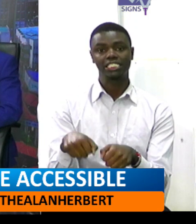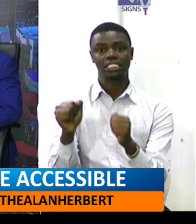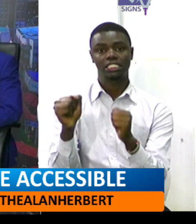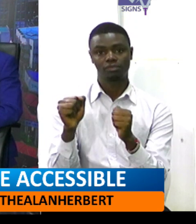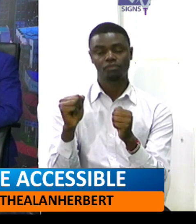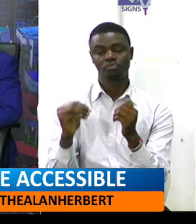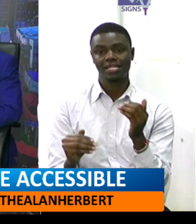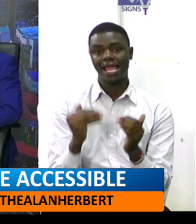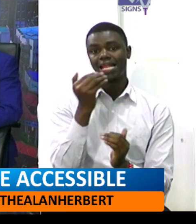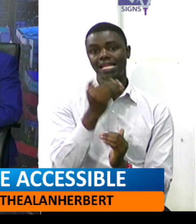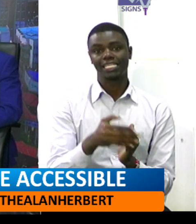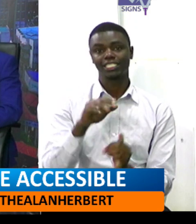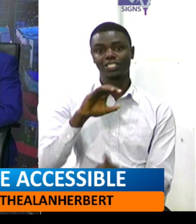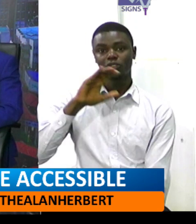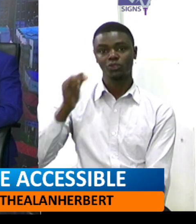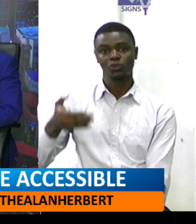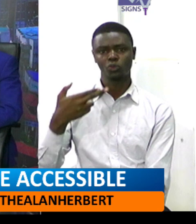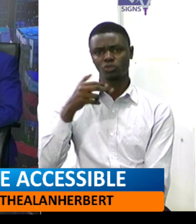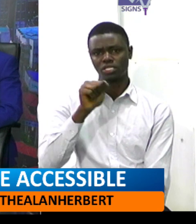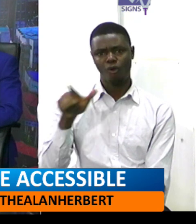next to City Hall.